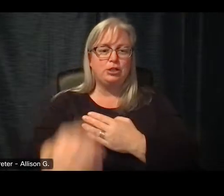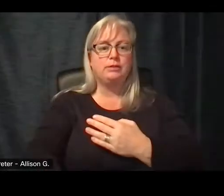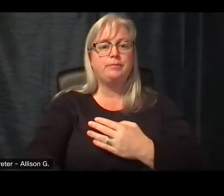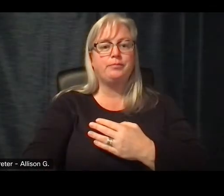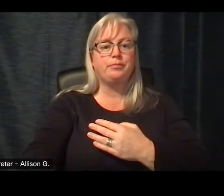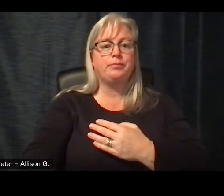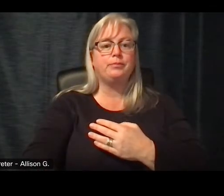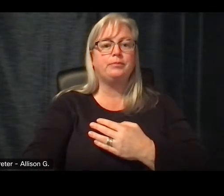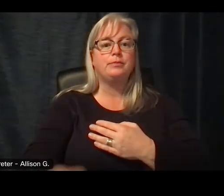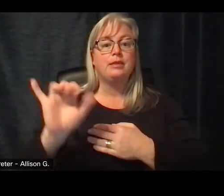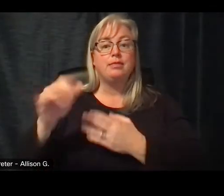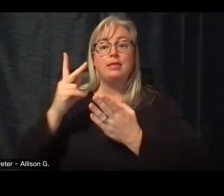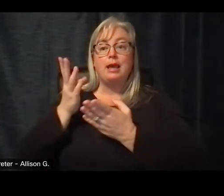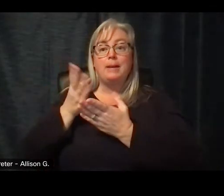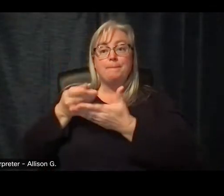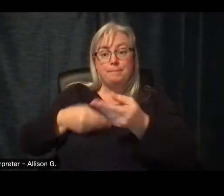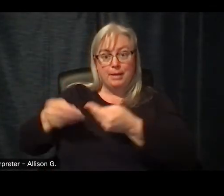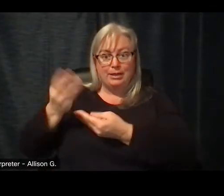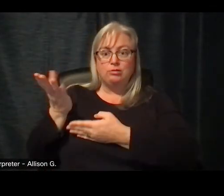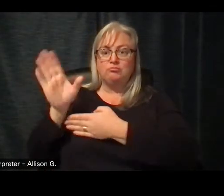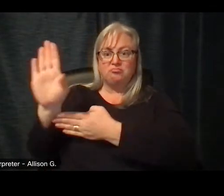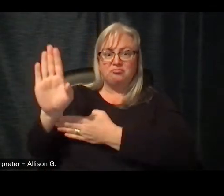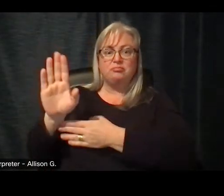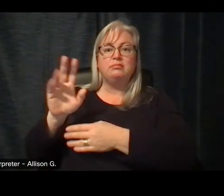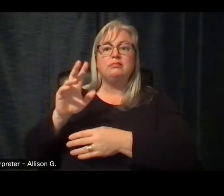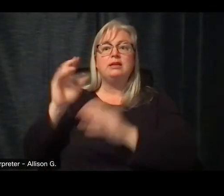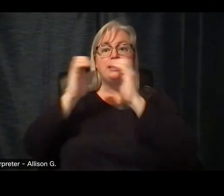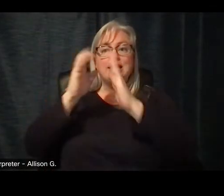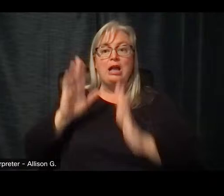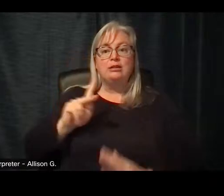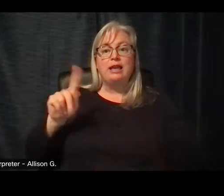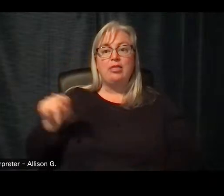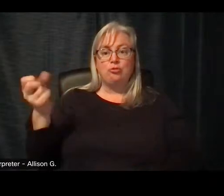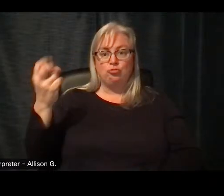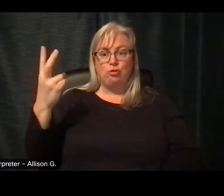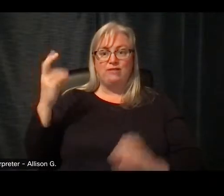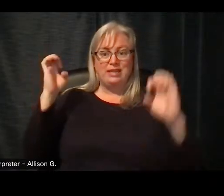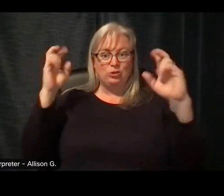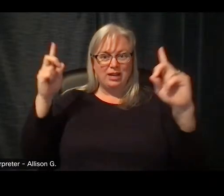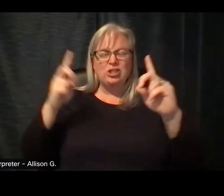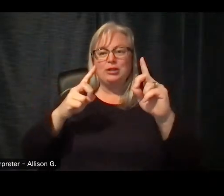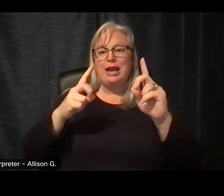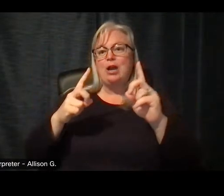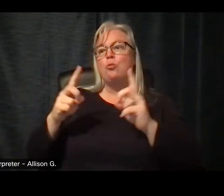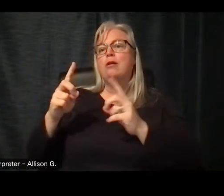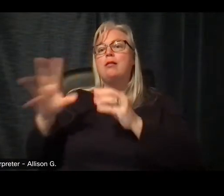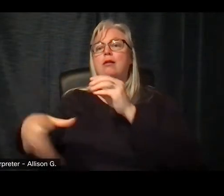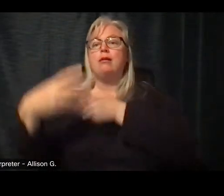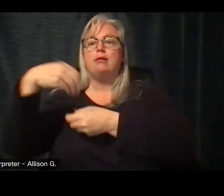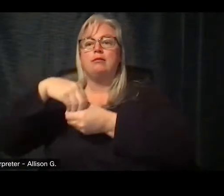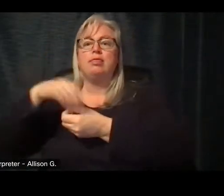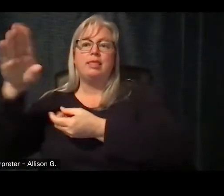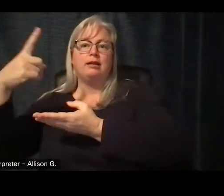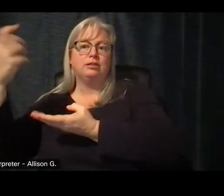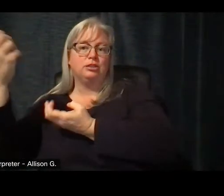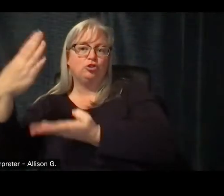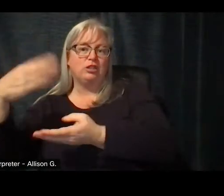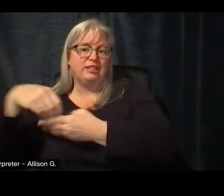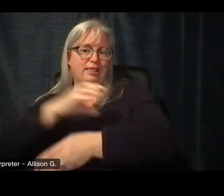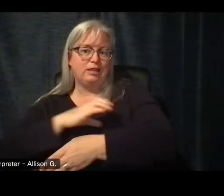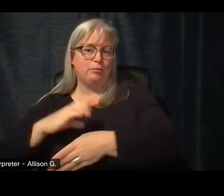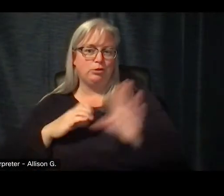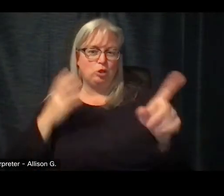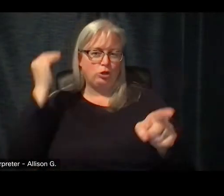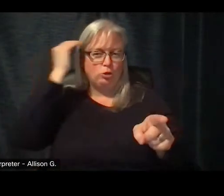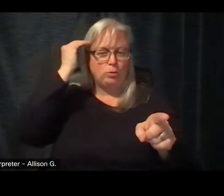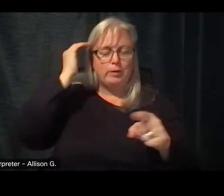This budget has gone before House K-12 Education, so I'm going to also kind of talk about what they suggested in the committee, just so you're aware.